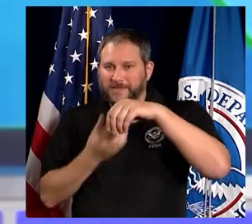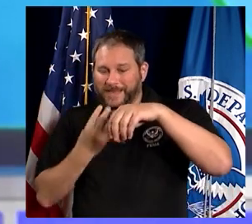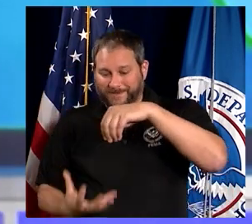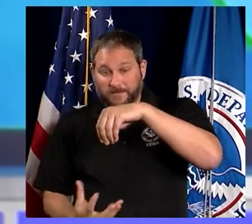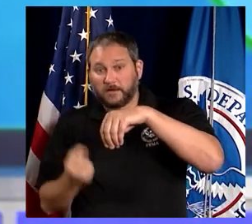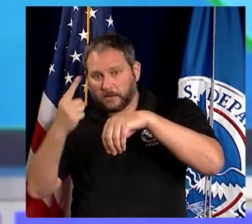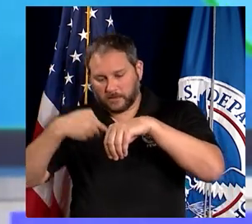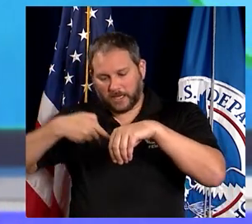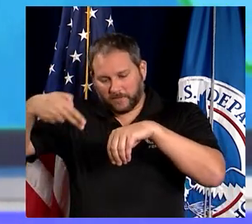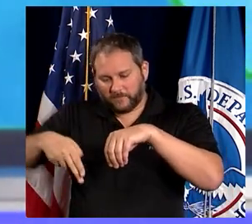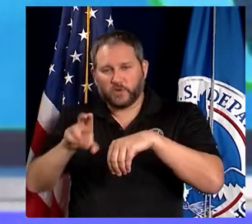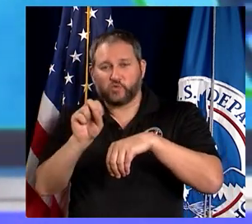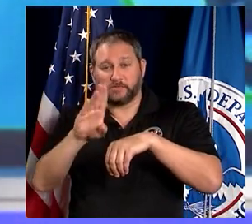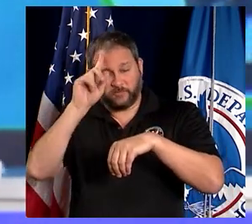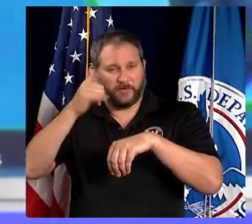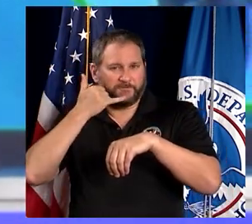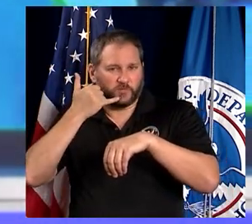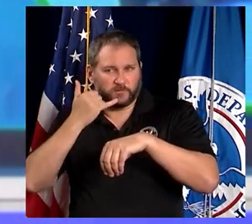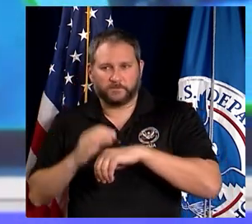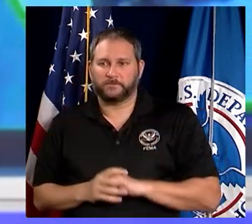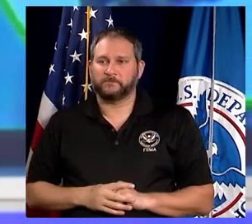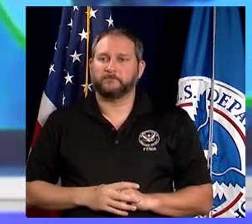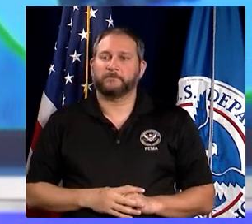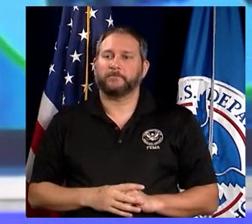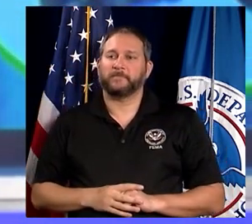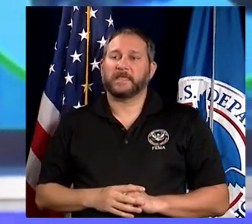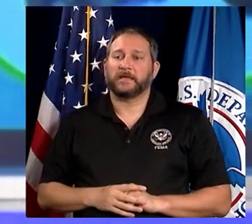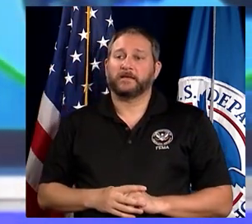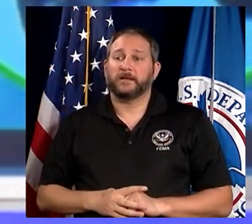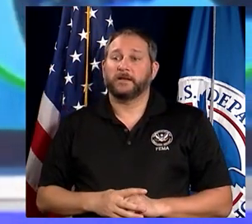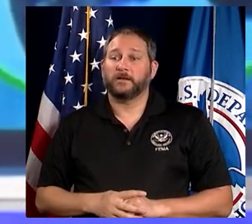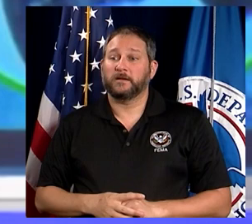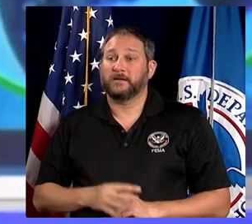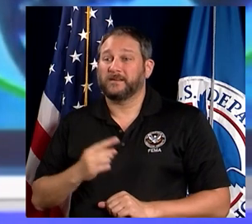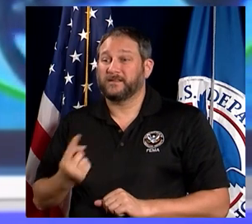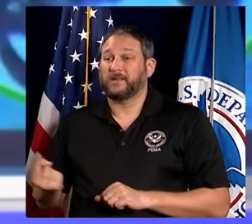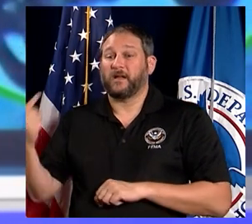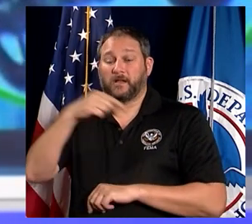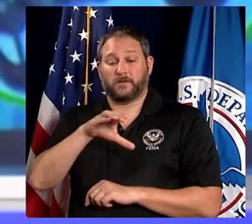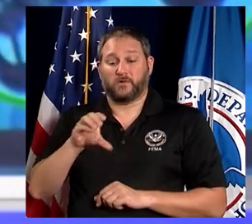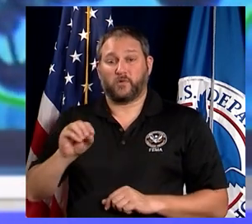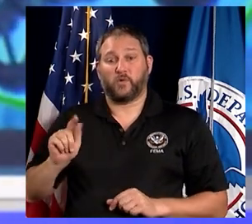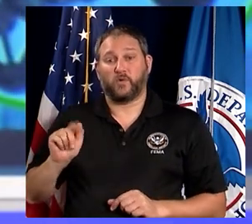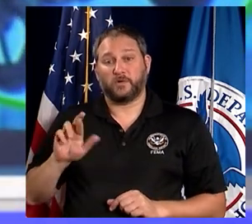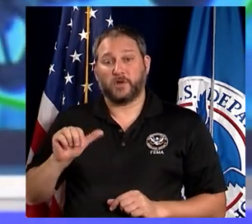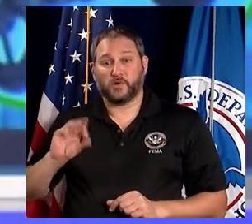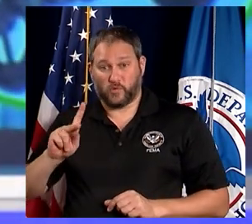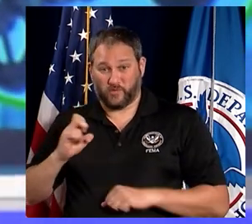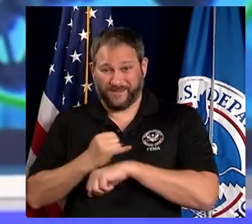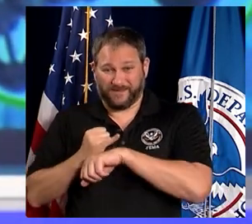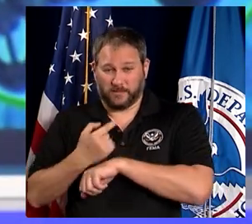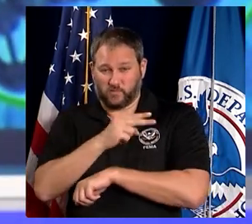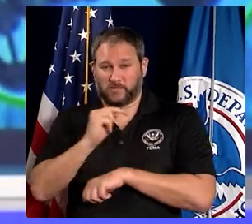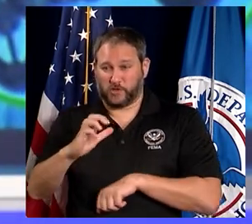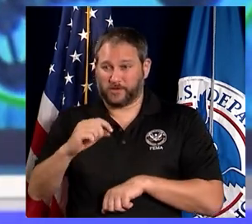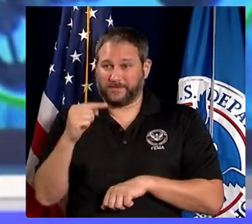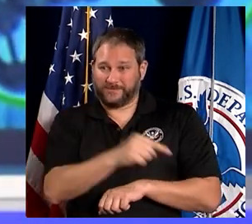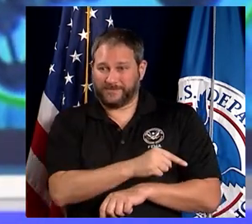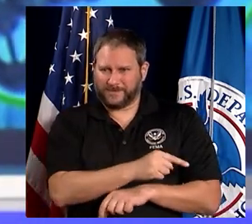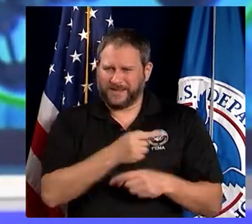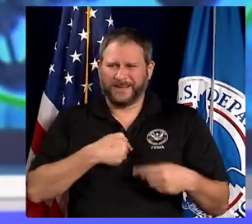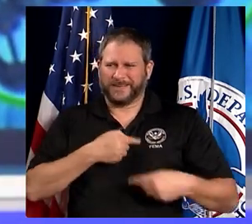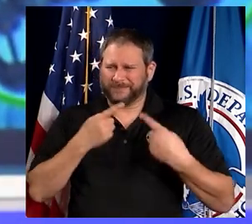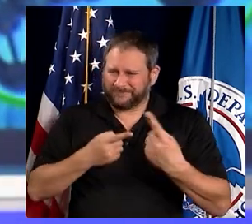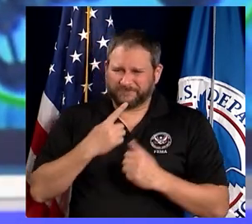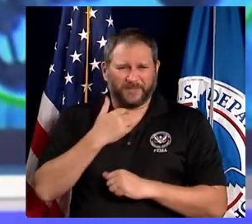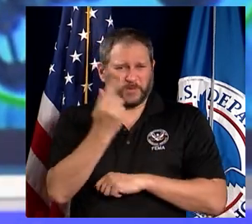Meanwhile, back on Ocracoke, islanders were really struggling the first couple of days after Dorian. They were cut off